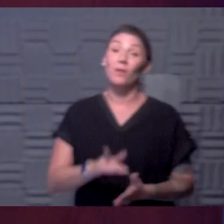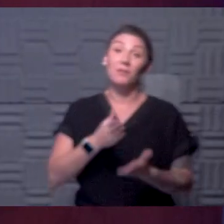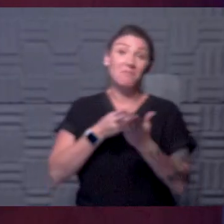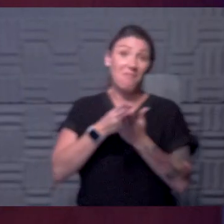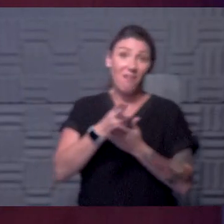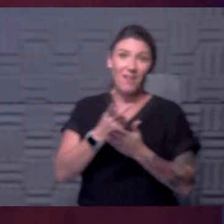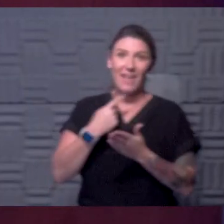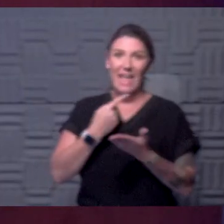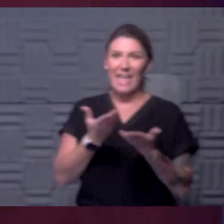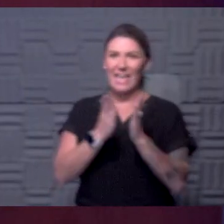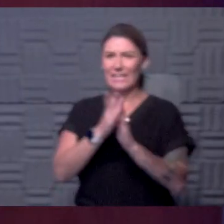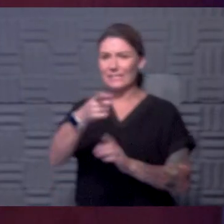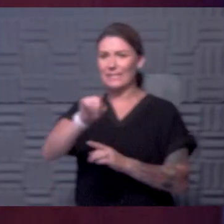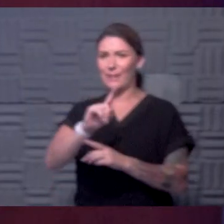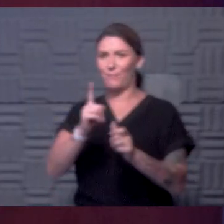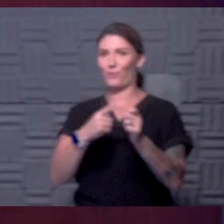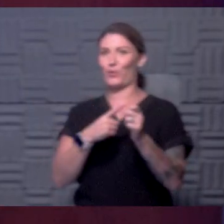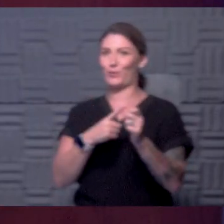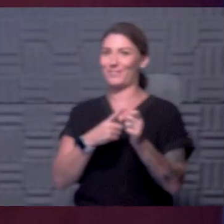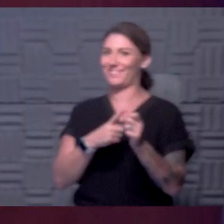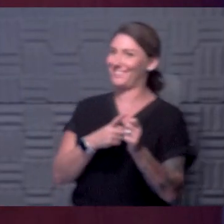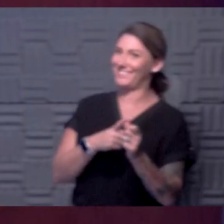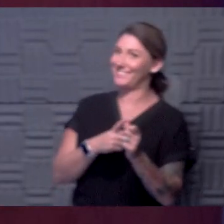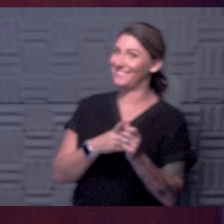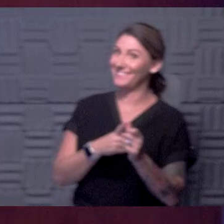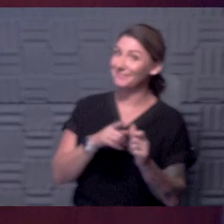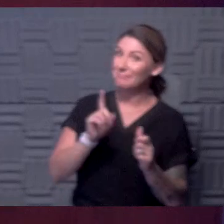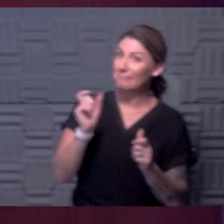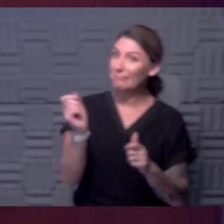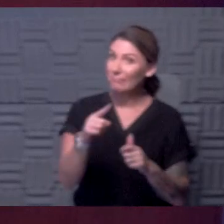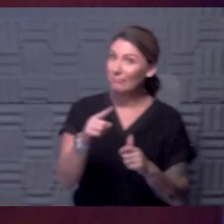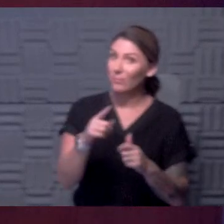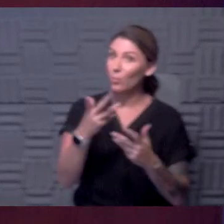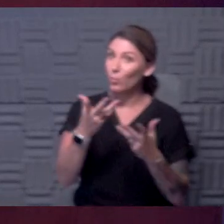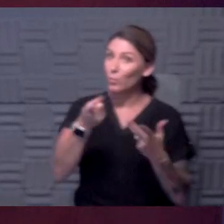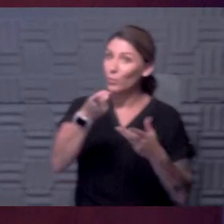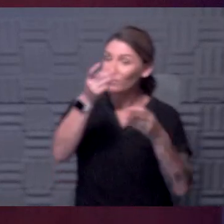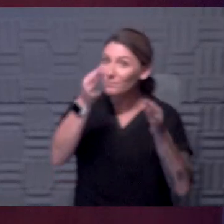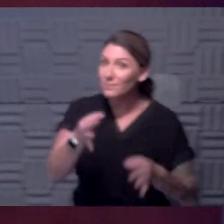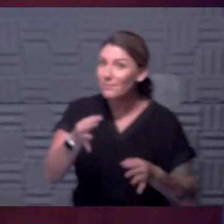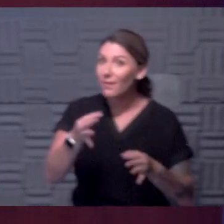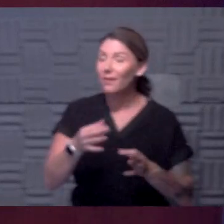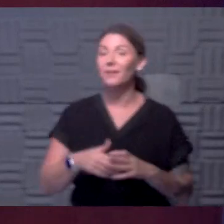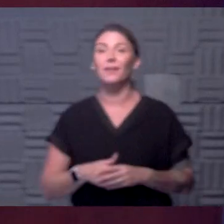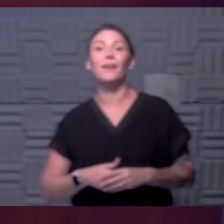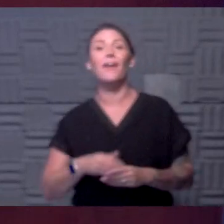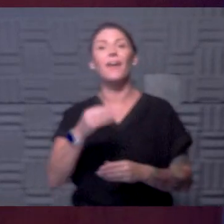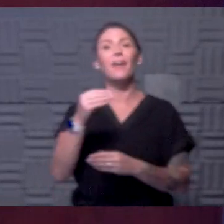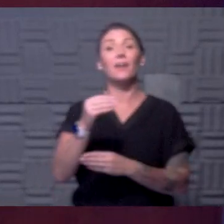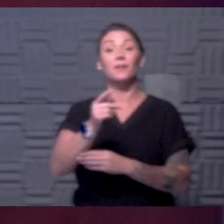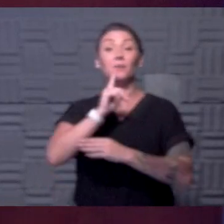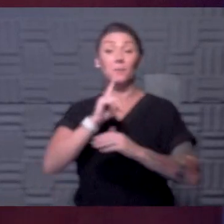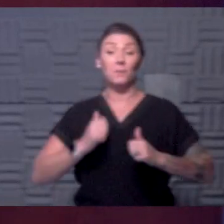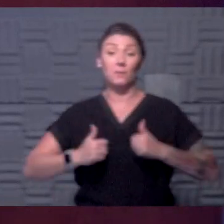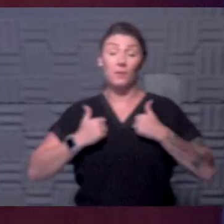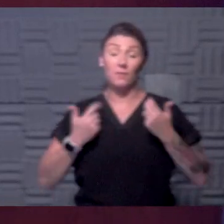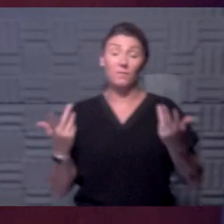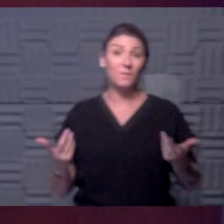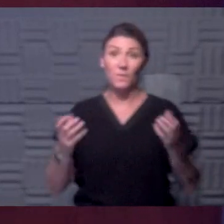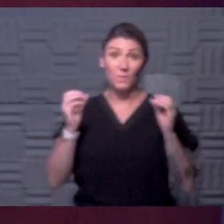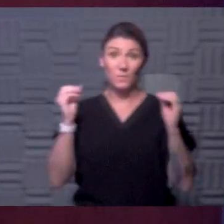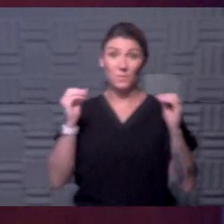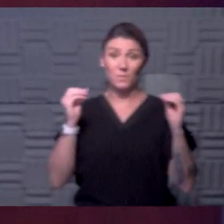try to ask them first and ask what it is they've decided. And the reality is that there is